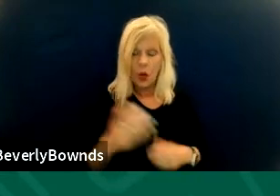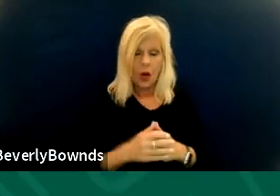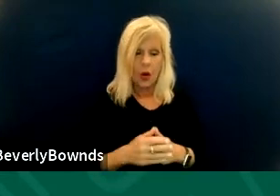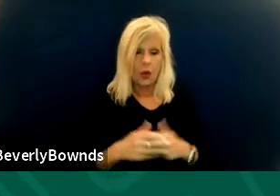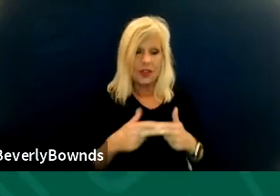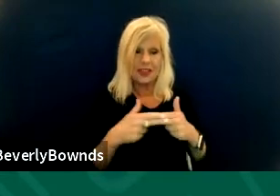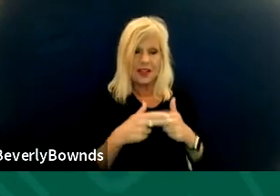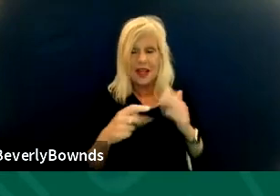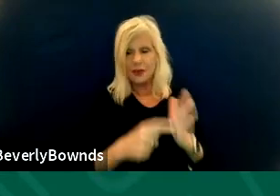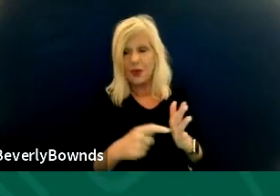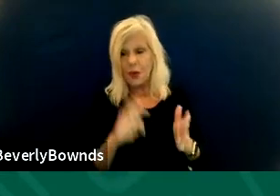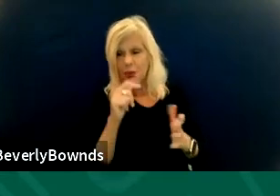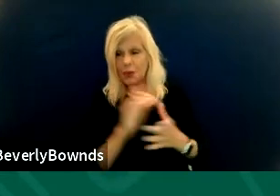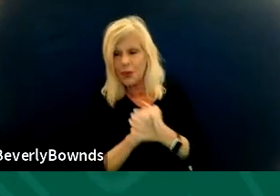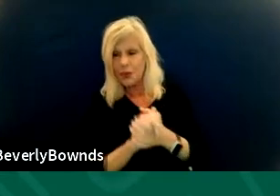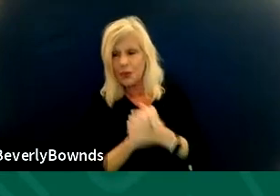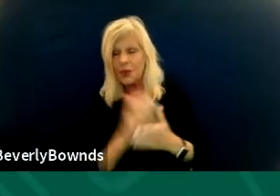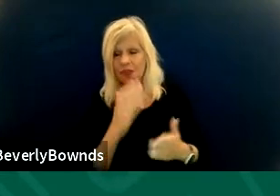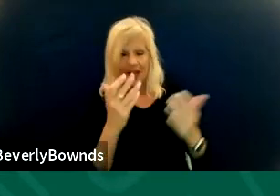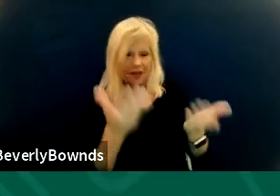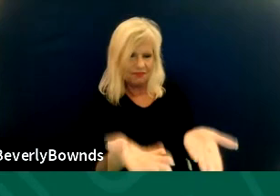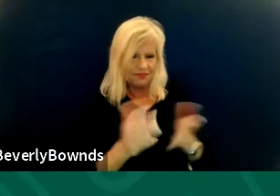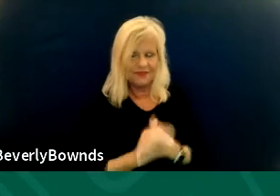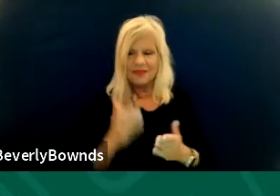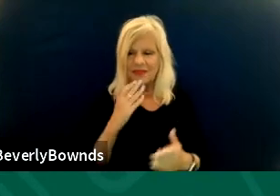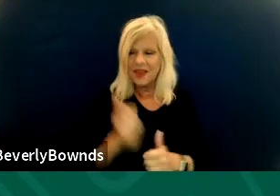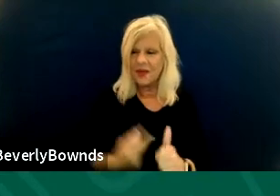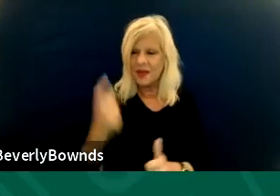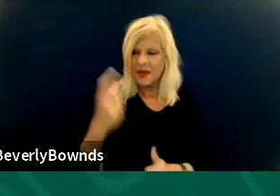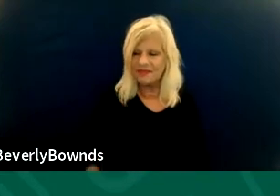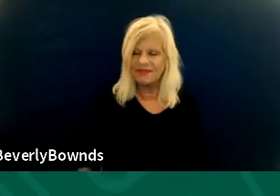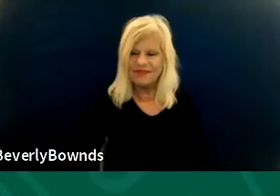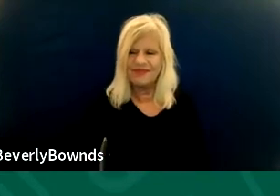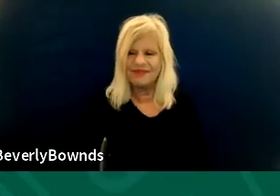on this. Excellent. Thank you, everybody.